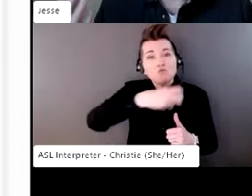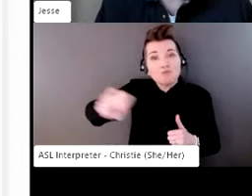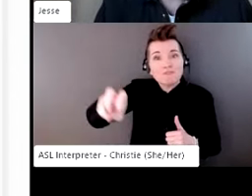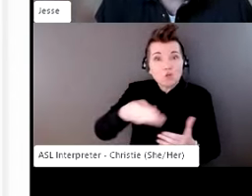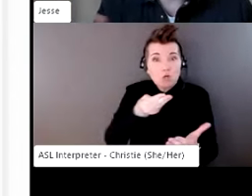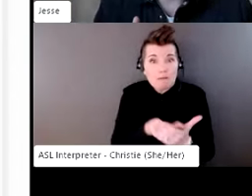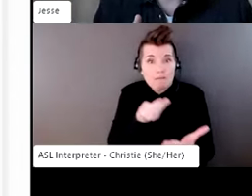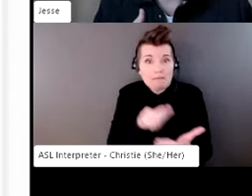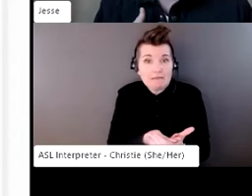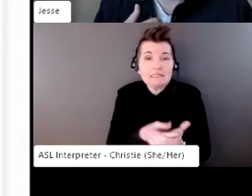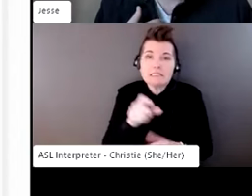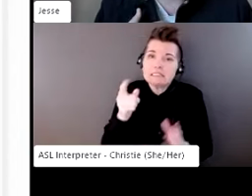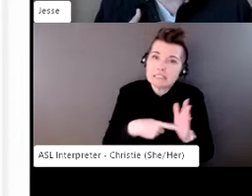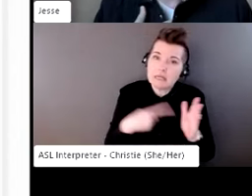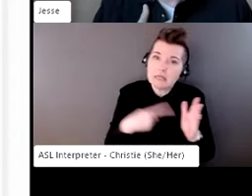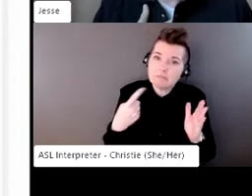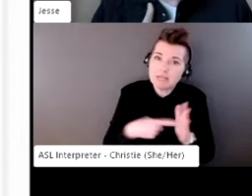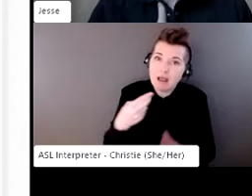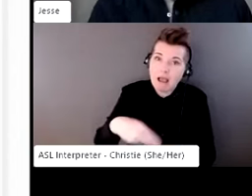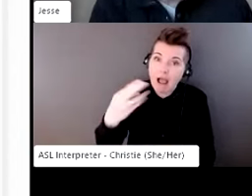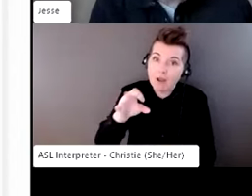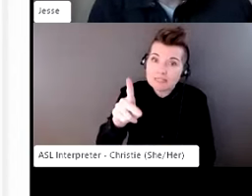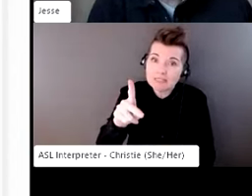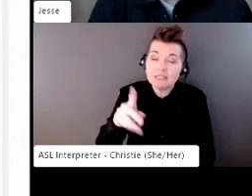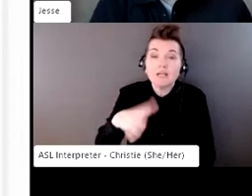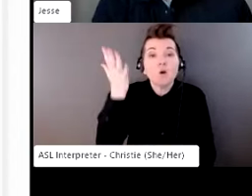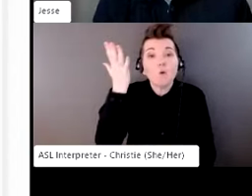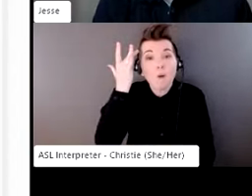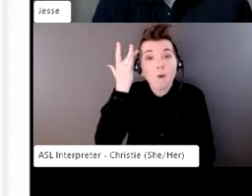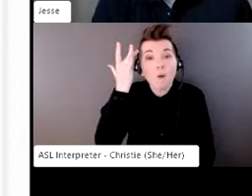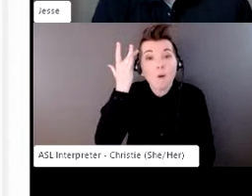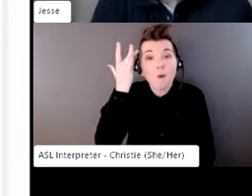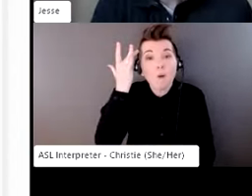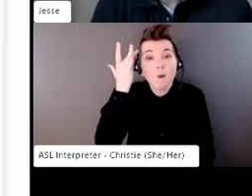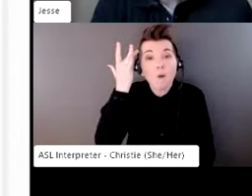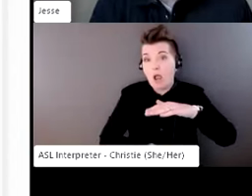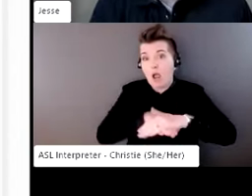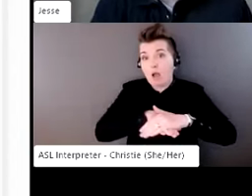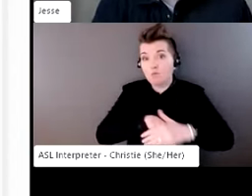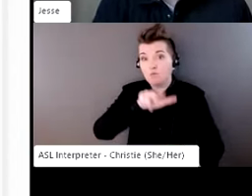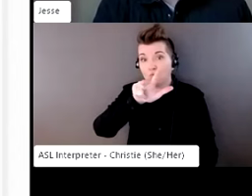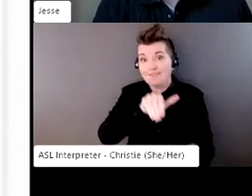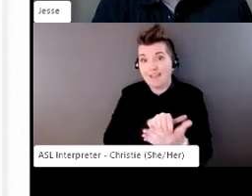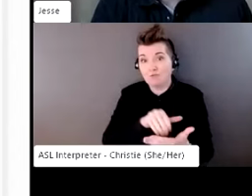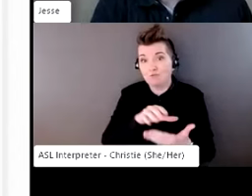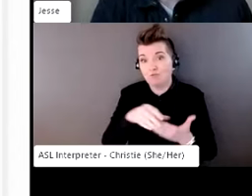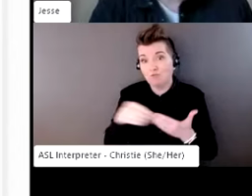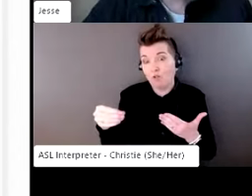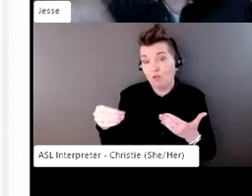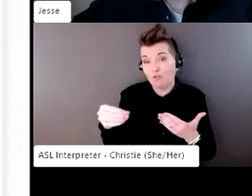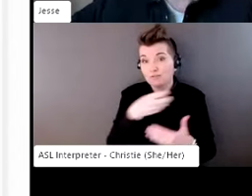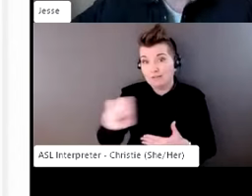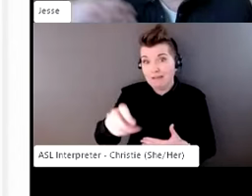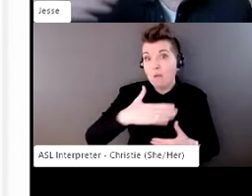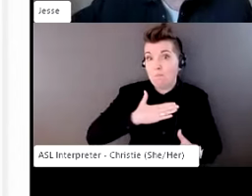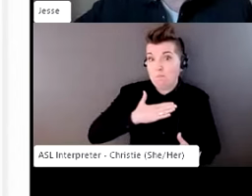because you can send up to $3,000 at once. I know I pay my rent using an e-transfer. So